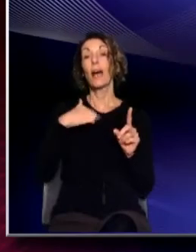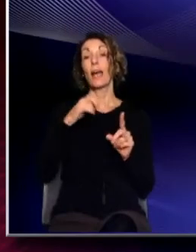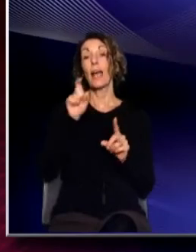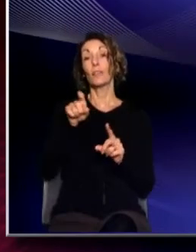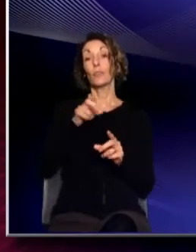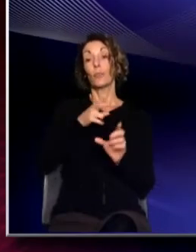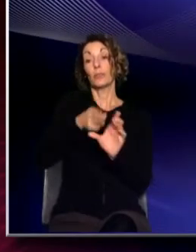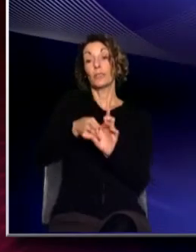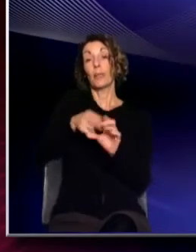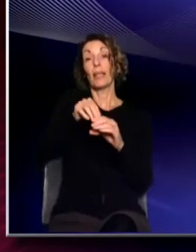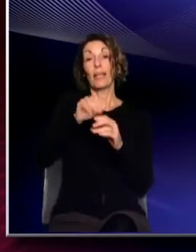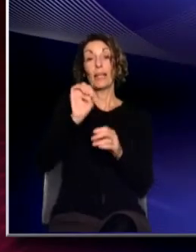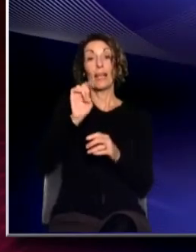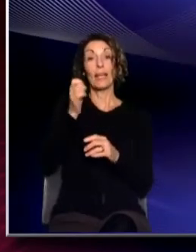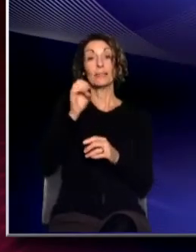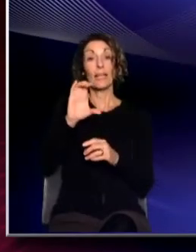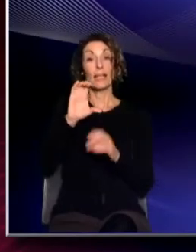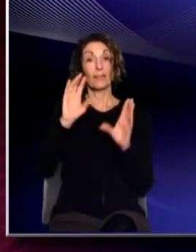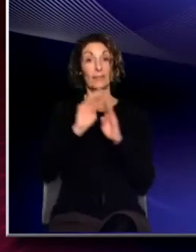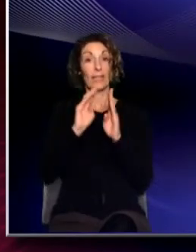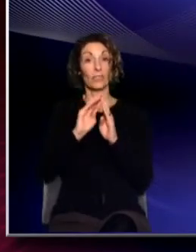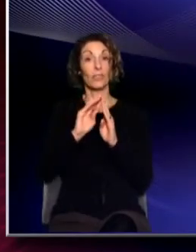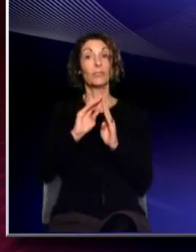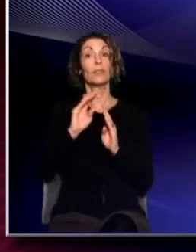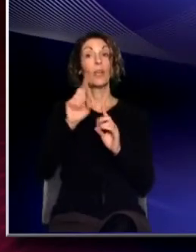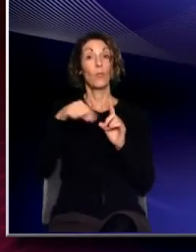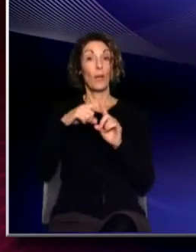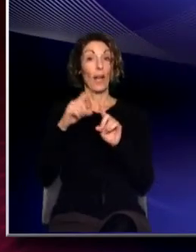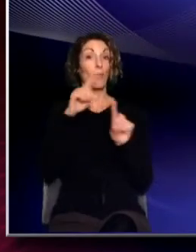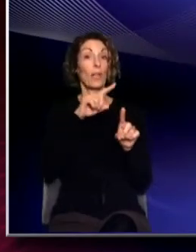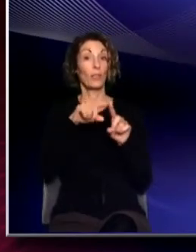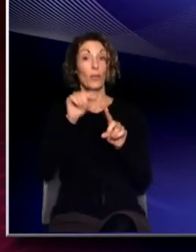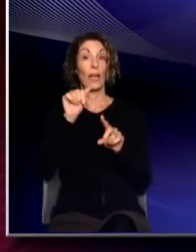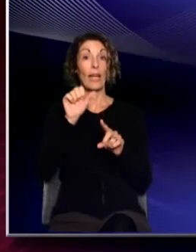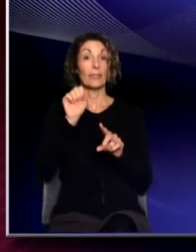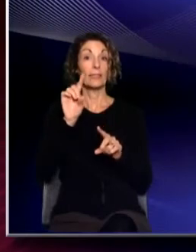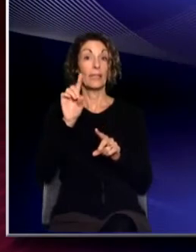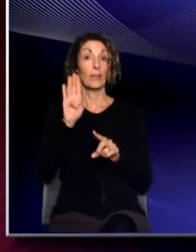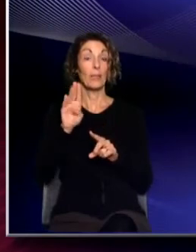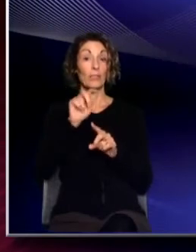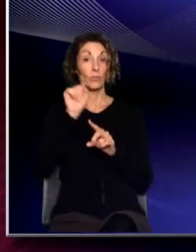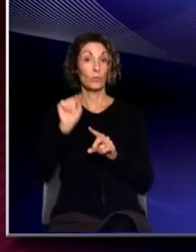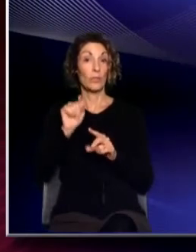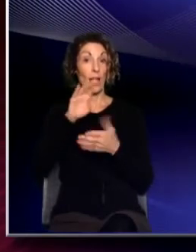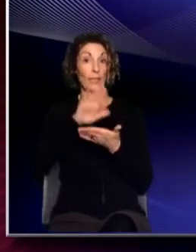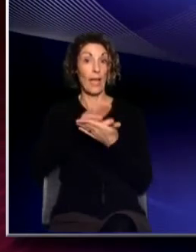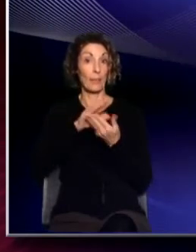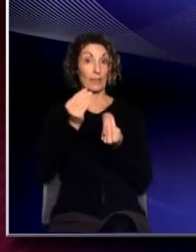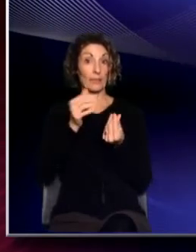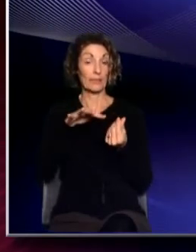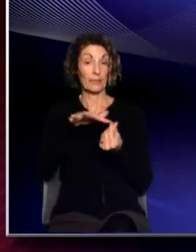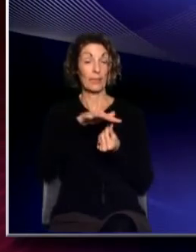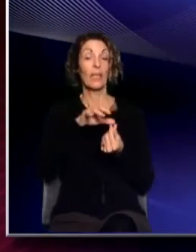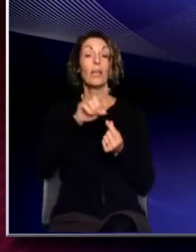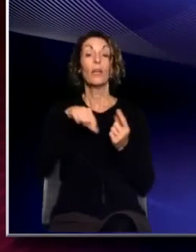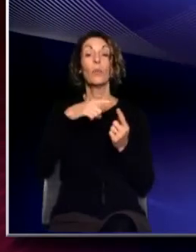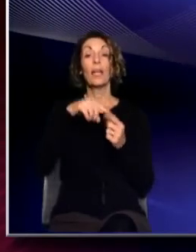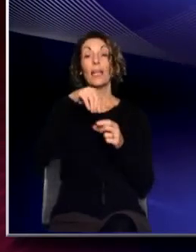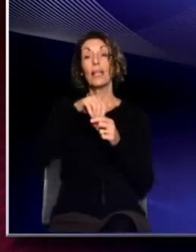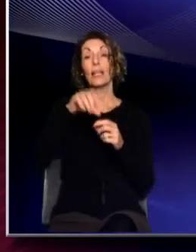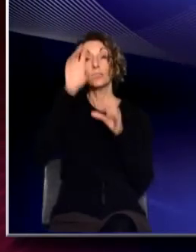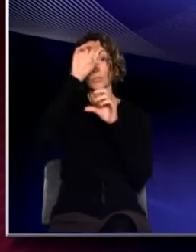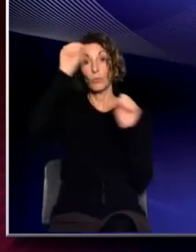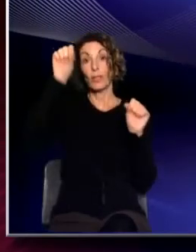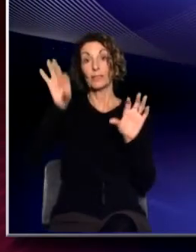in executive session, when I was at ASDB Tucson campus, when we were in the superintendent selection